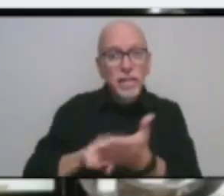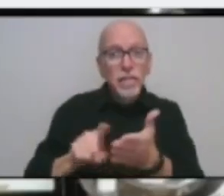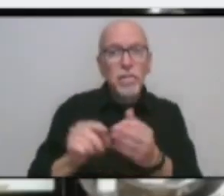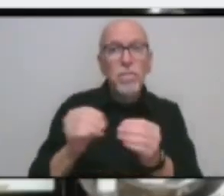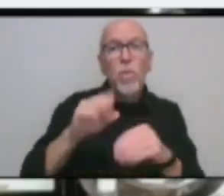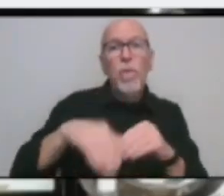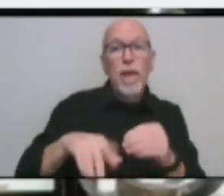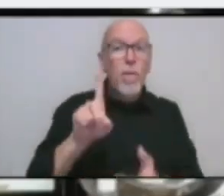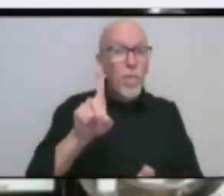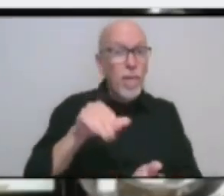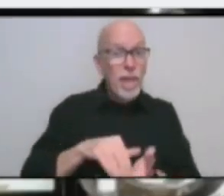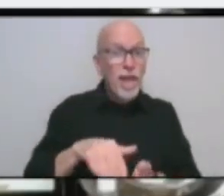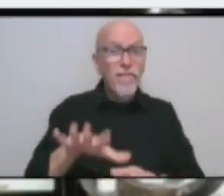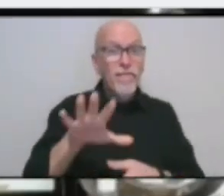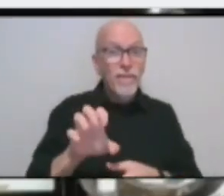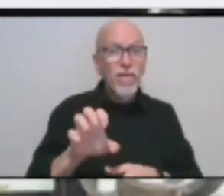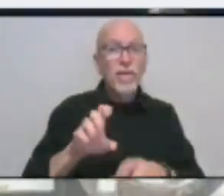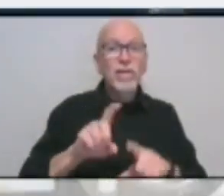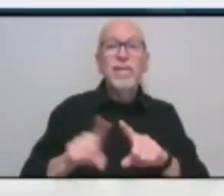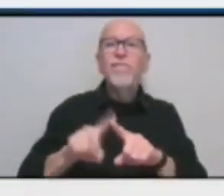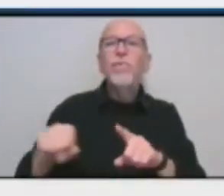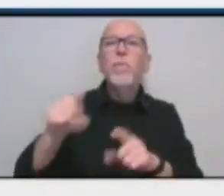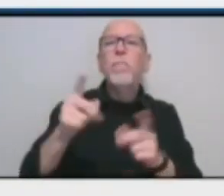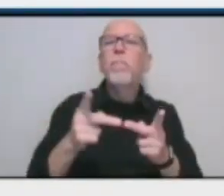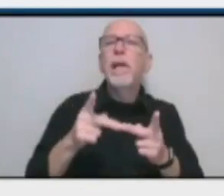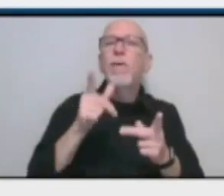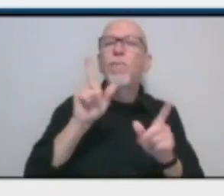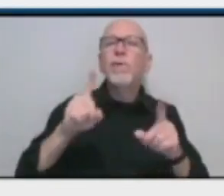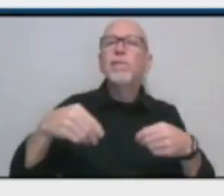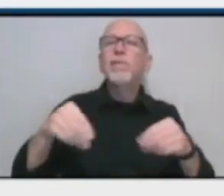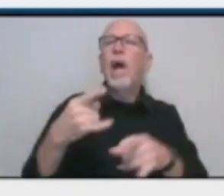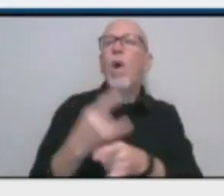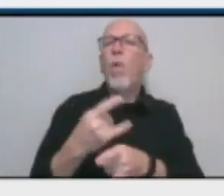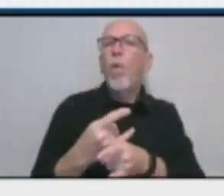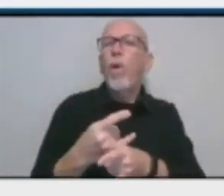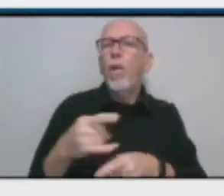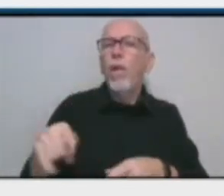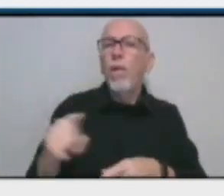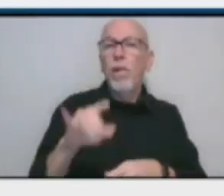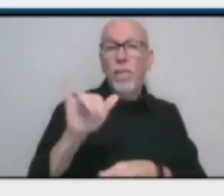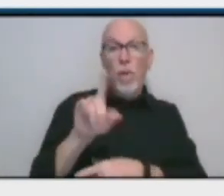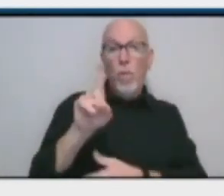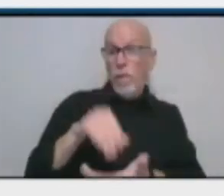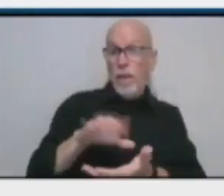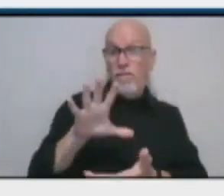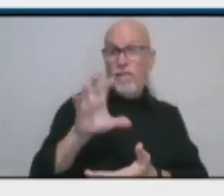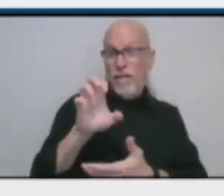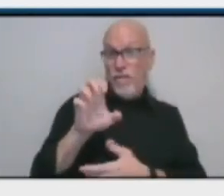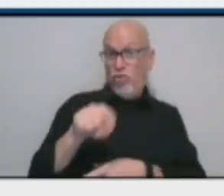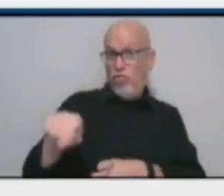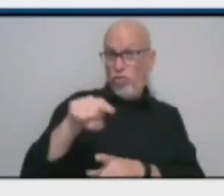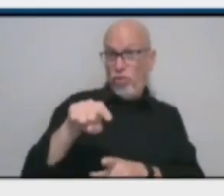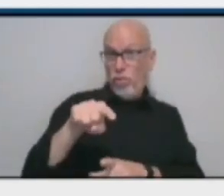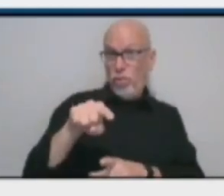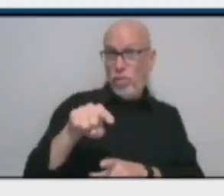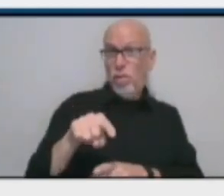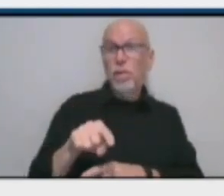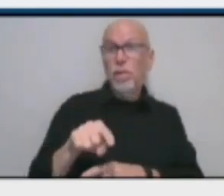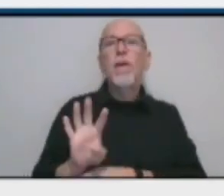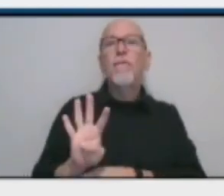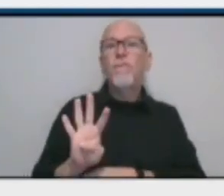1,500 alcohol permitted premises. Of those 1,500, by the way,